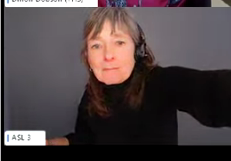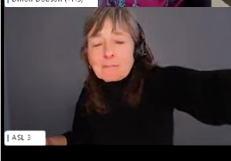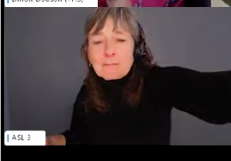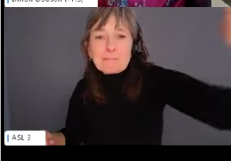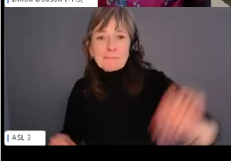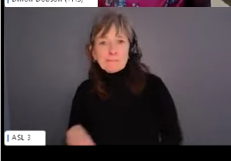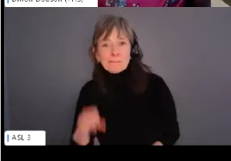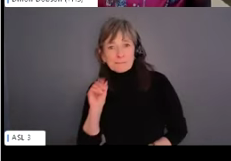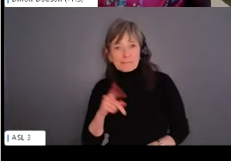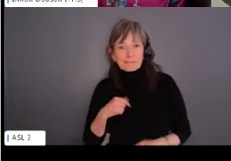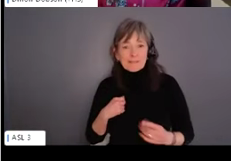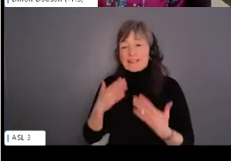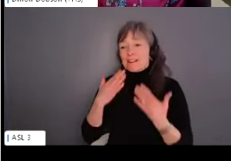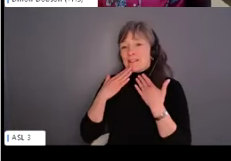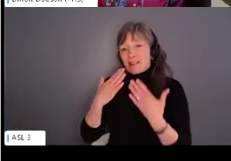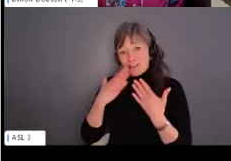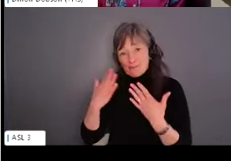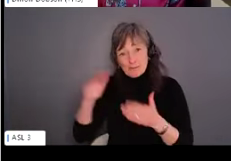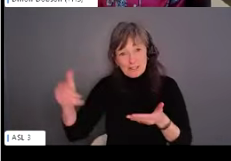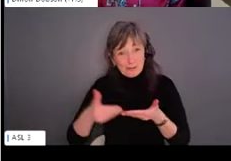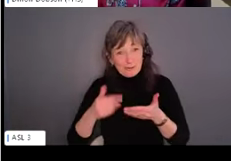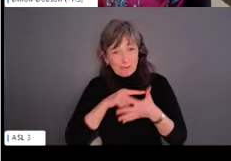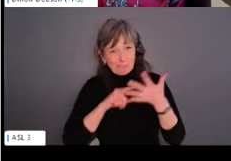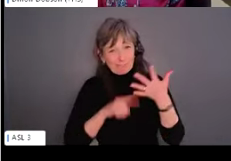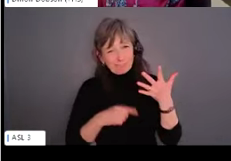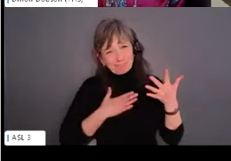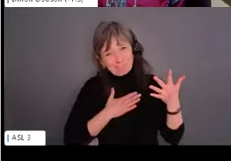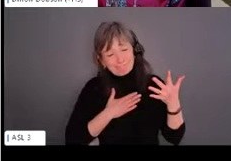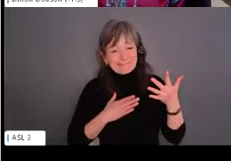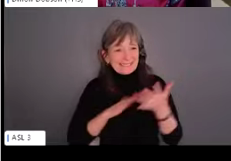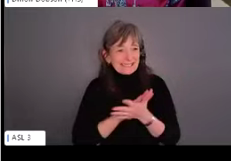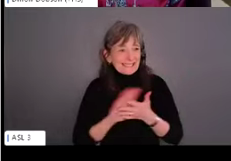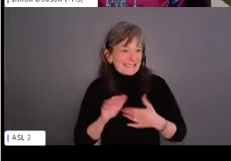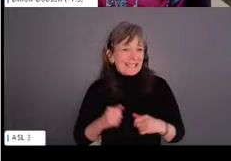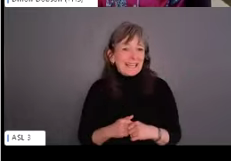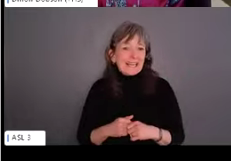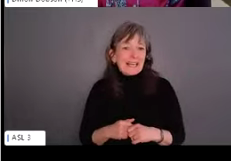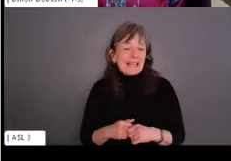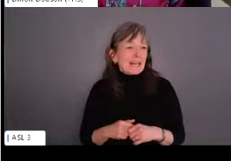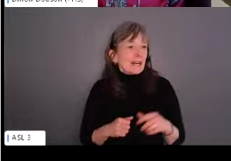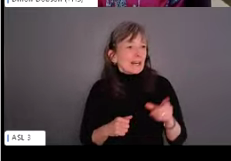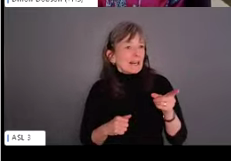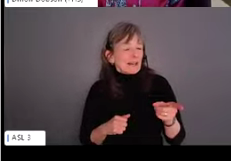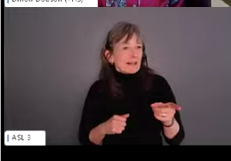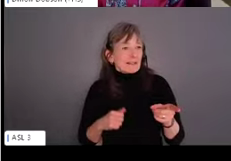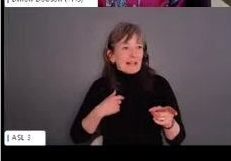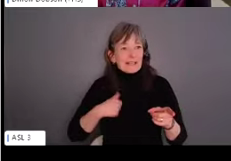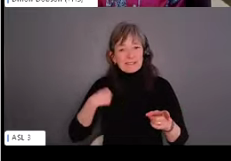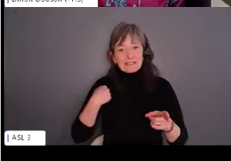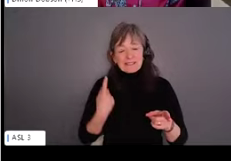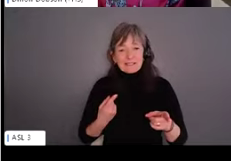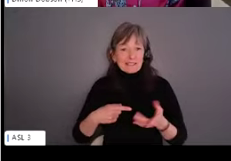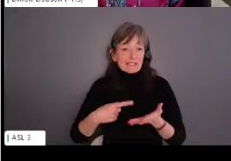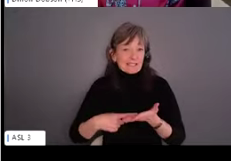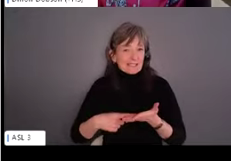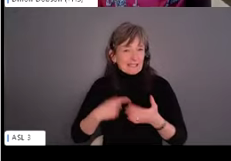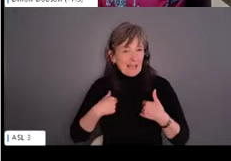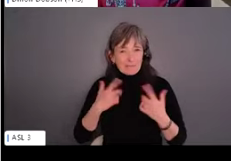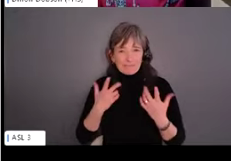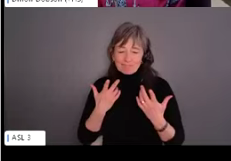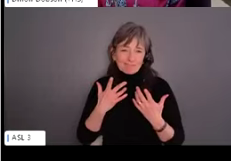Okay, yes, thank you for that generous introduction. My name is Dylan, and since childhood, I've really had a passion